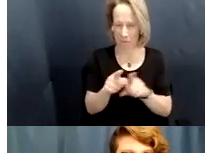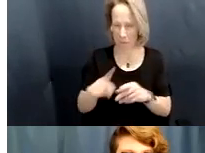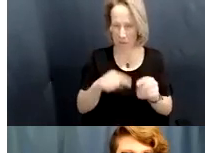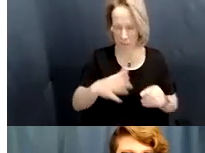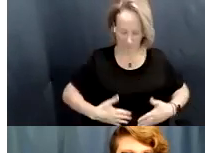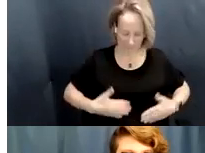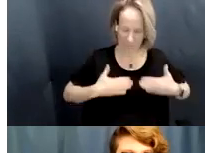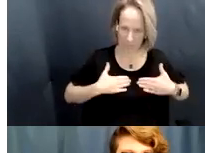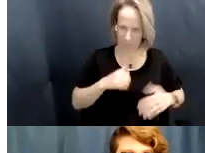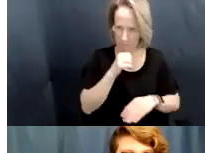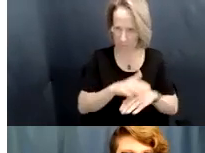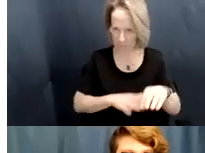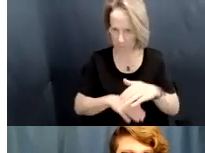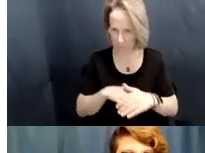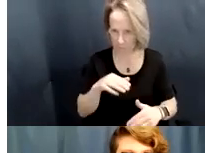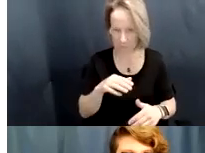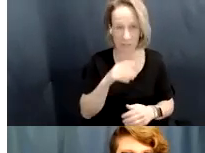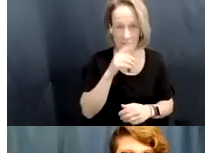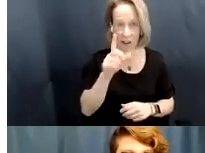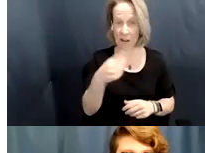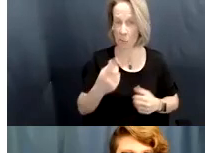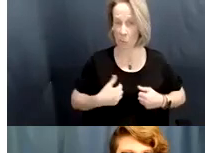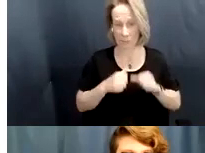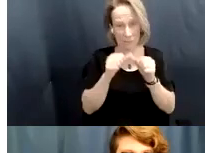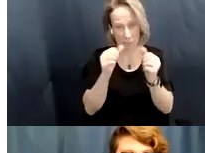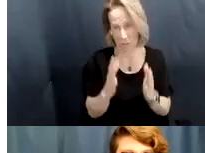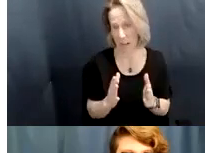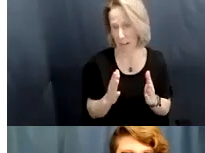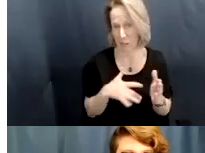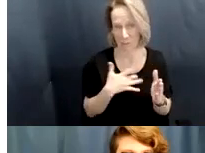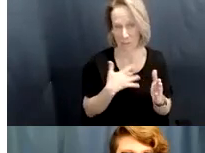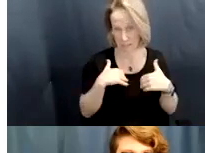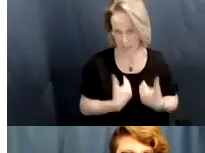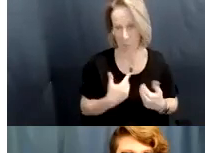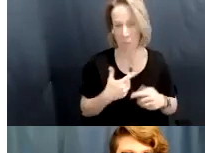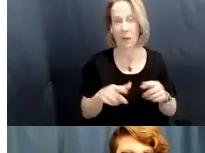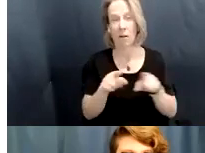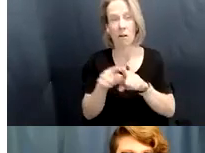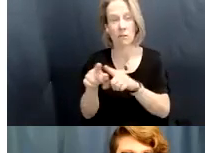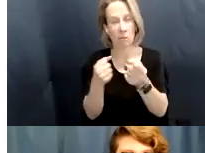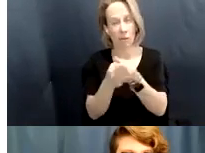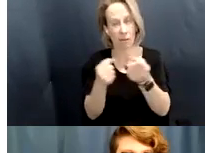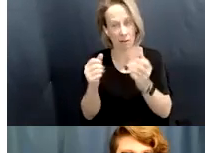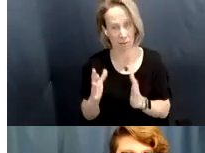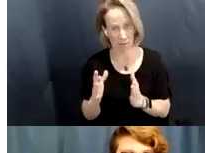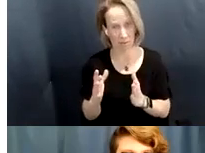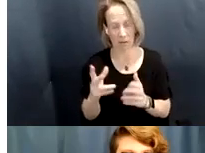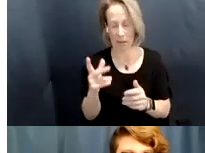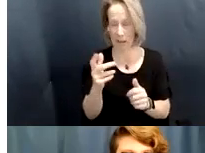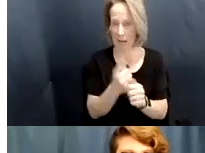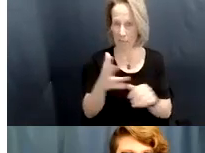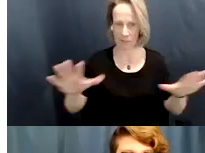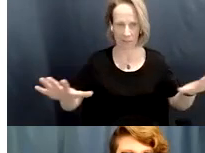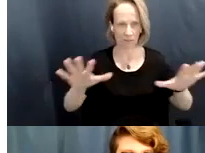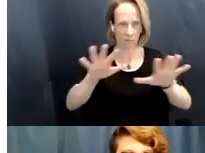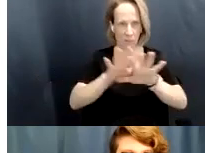And it's not just the survivors feeling fatigue, it's the advocate too. Everything is blurred. Work